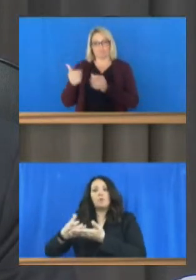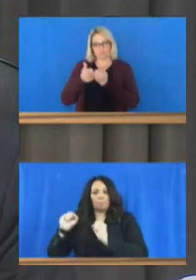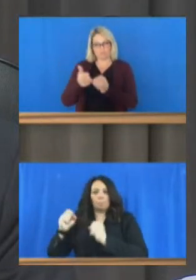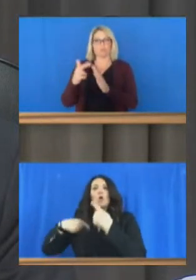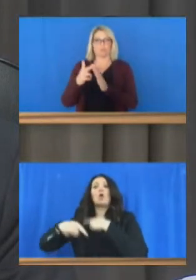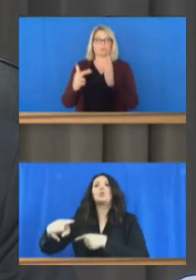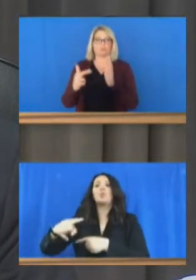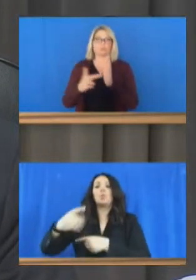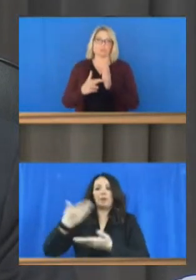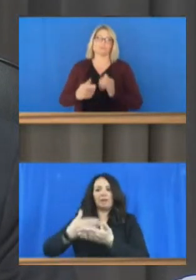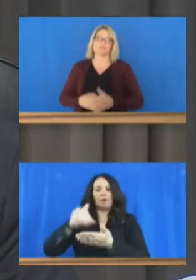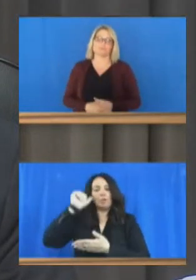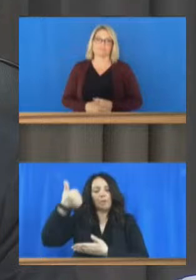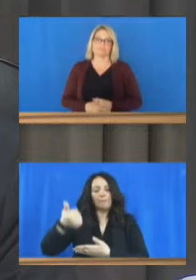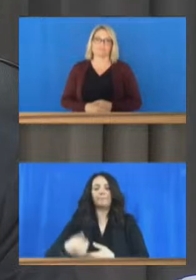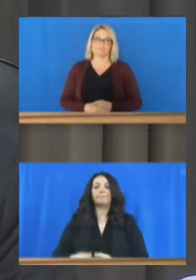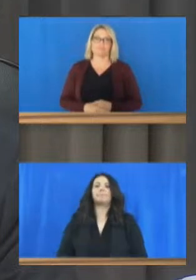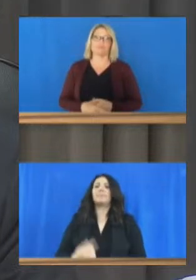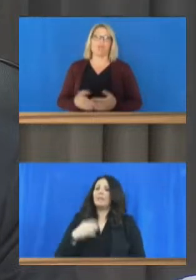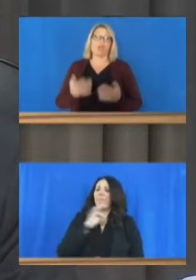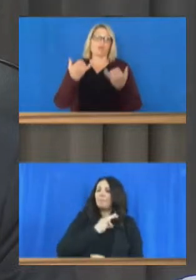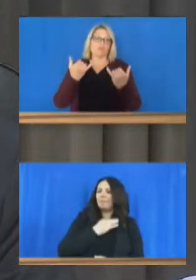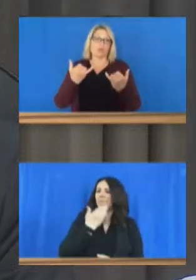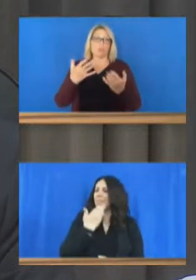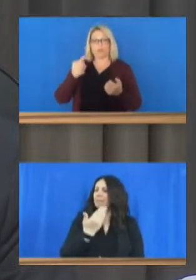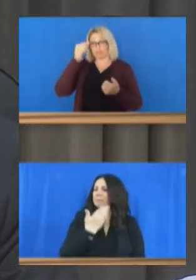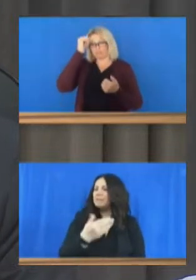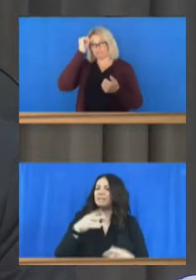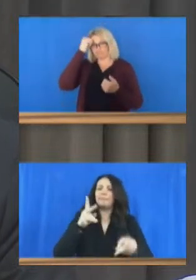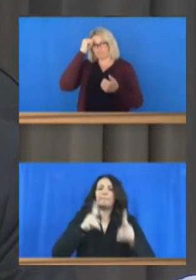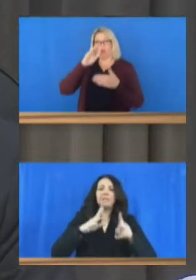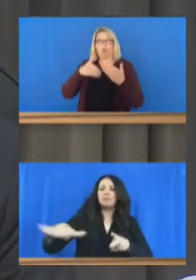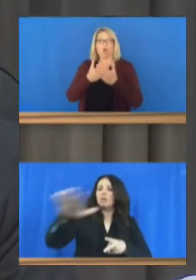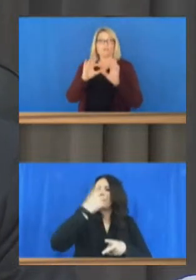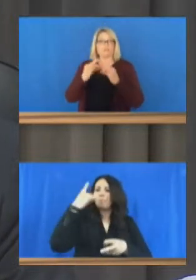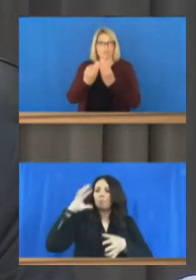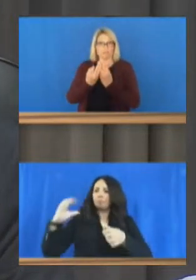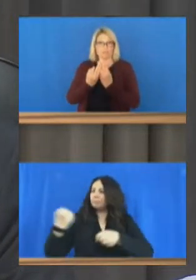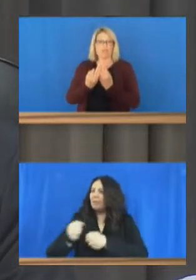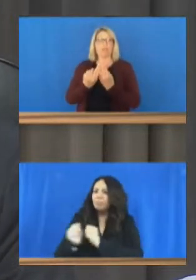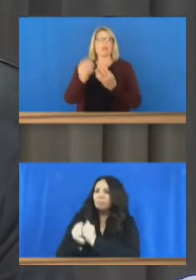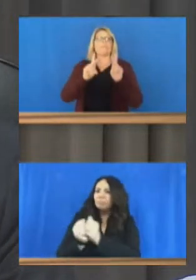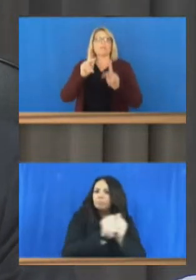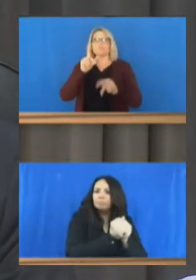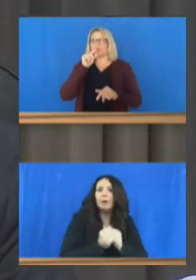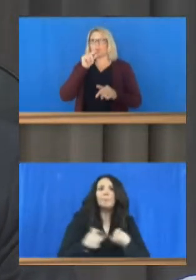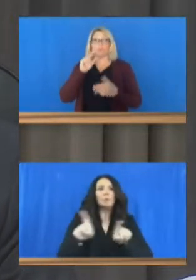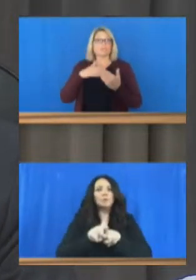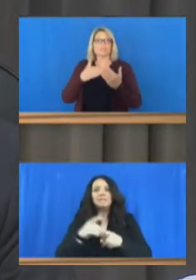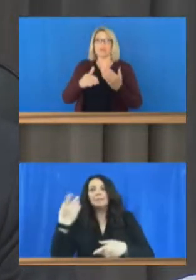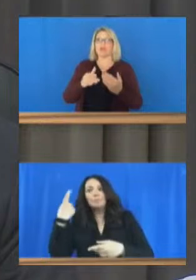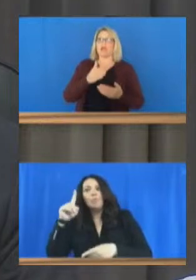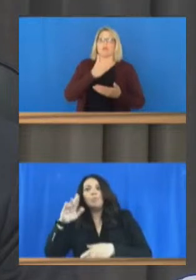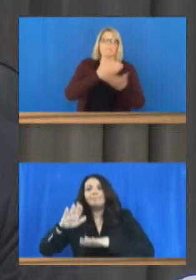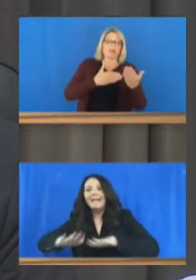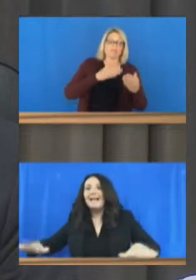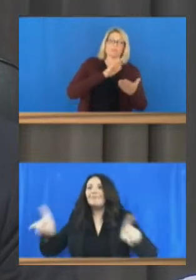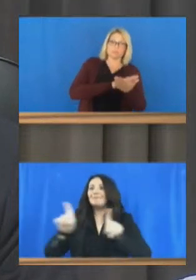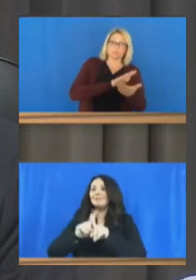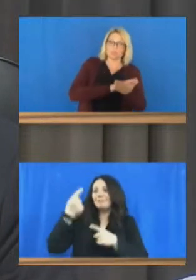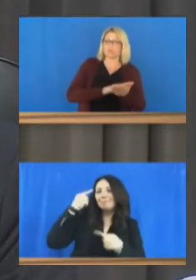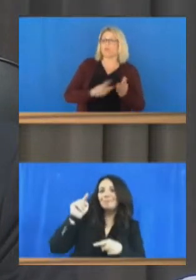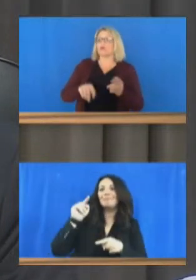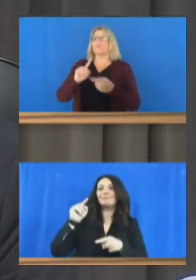1-833-453-1140. And they can help you out with questions you have about Office 365, Teams, D2L, or Wi-Fi. And I could often use those